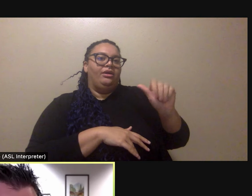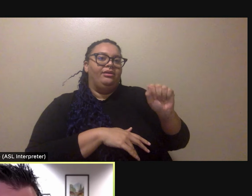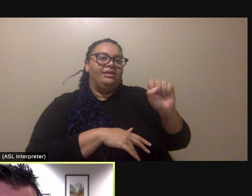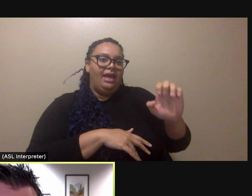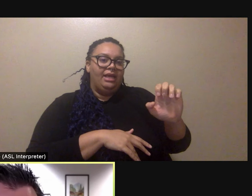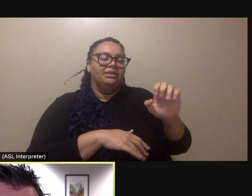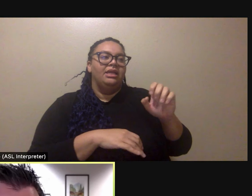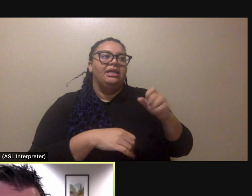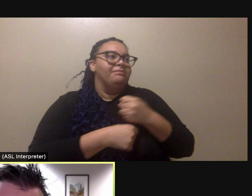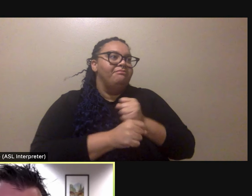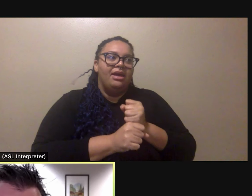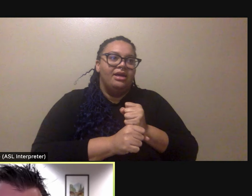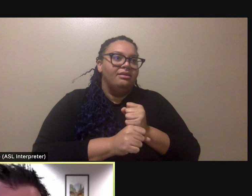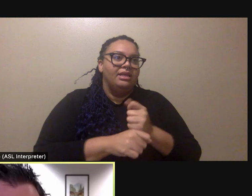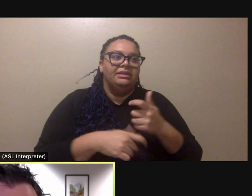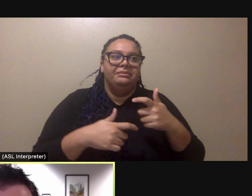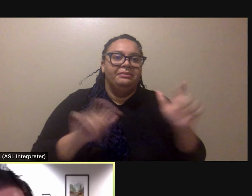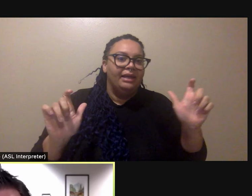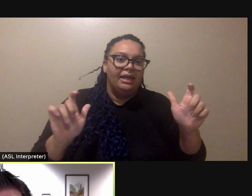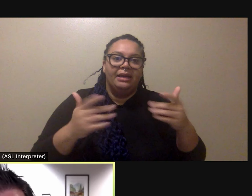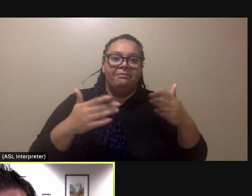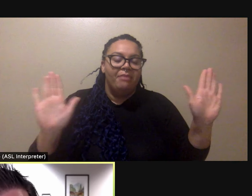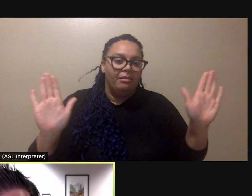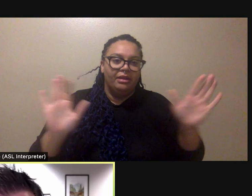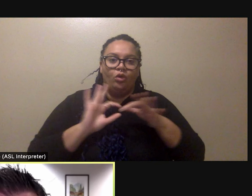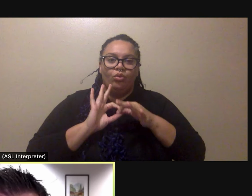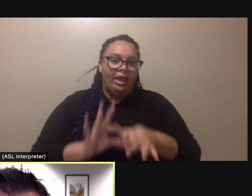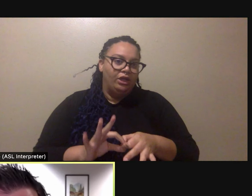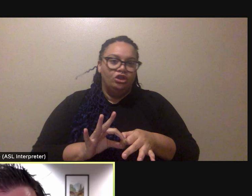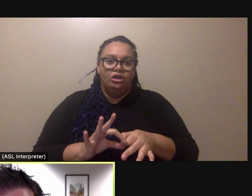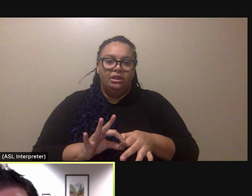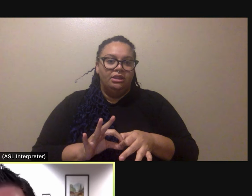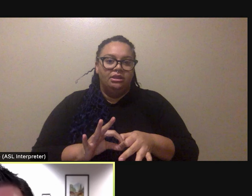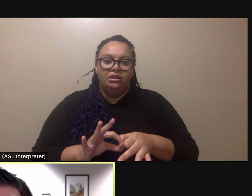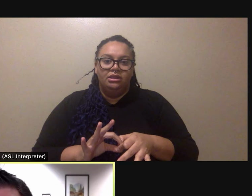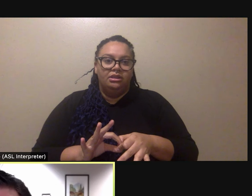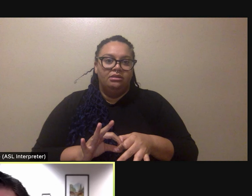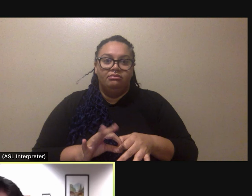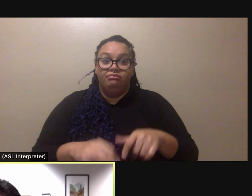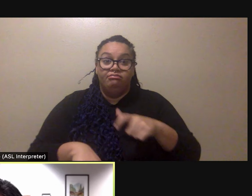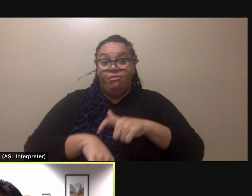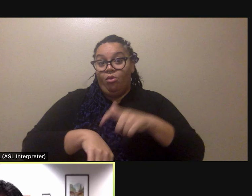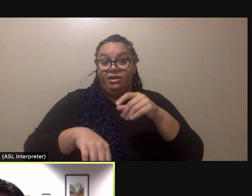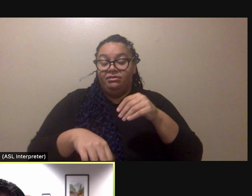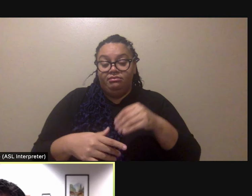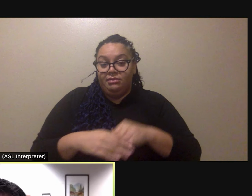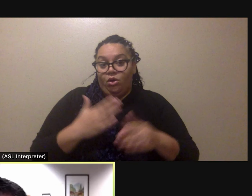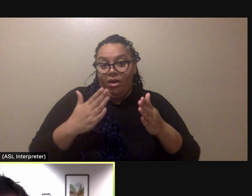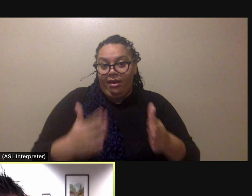this kind of public relations viral moment in a way.